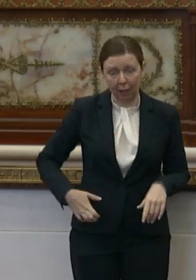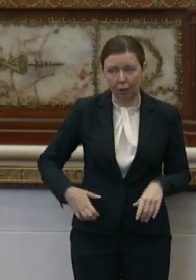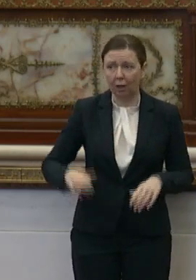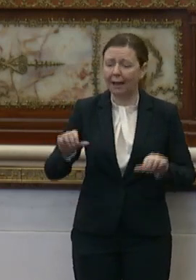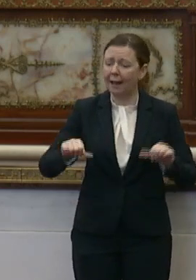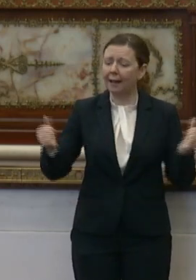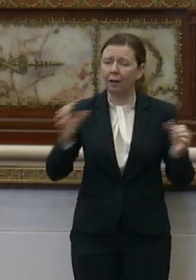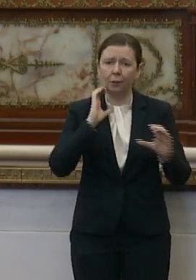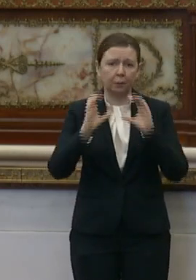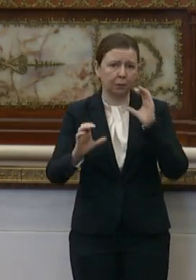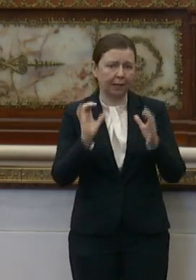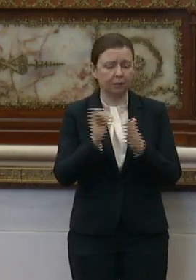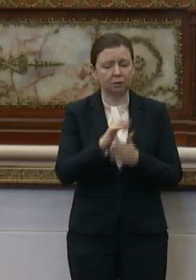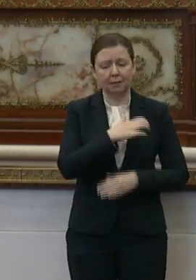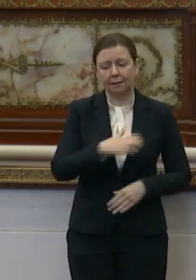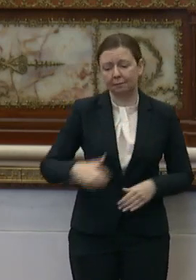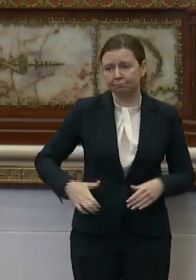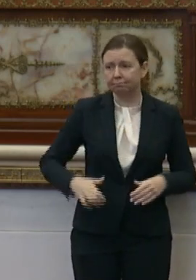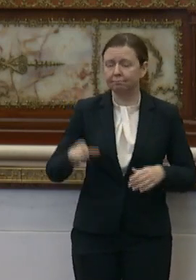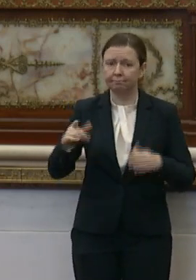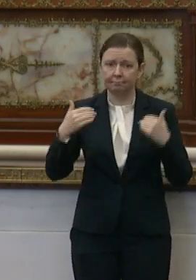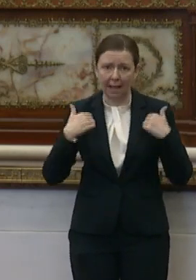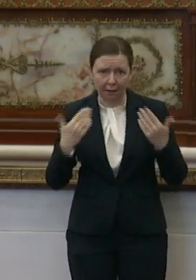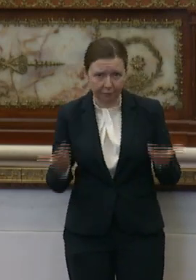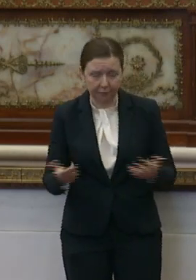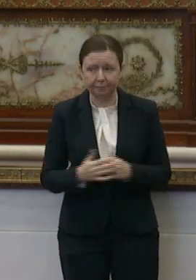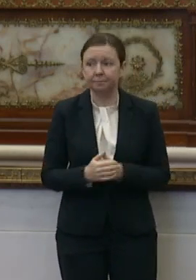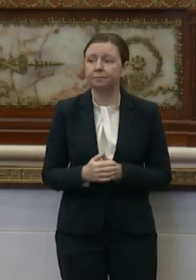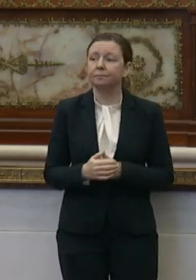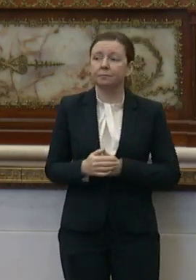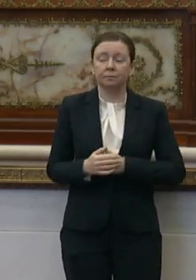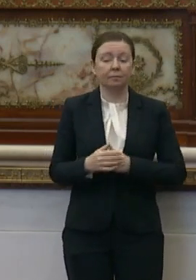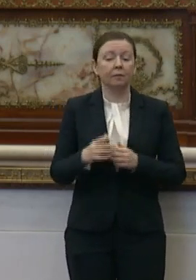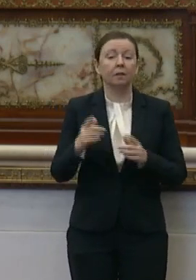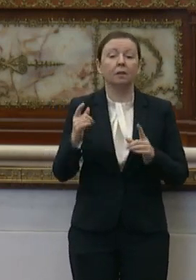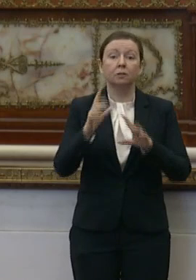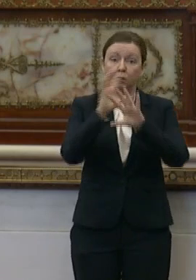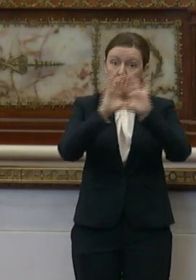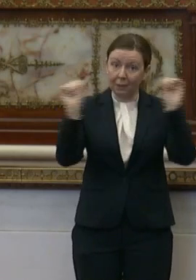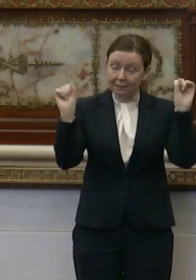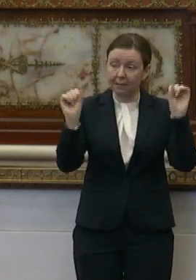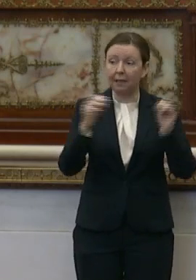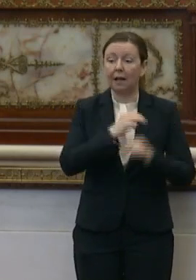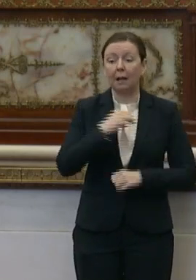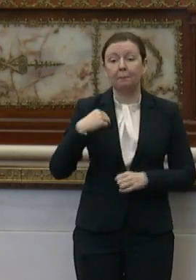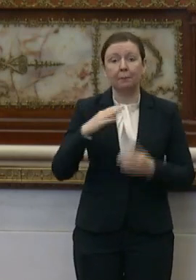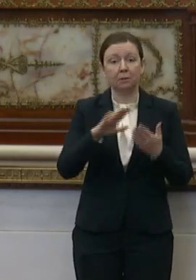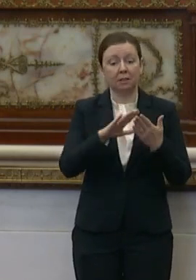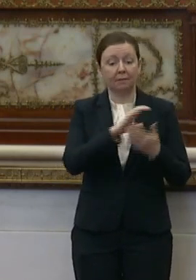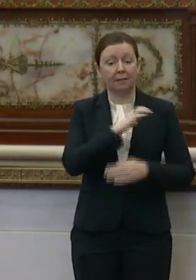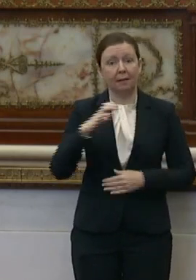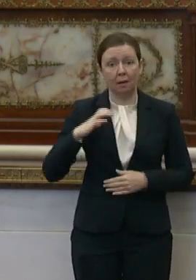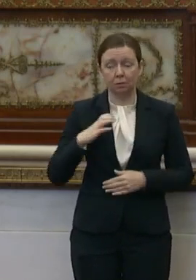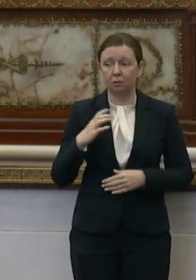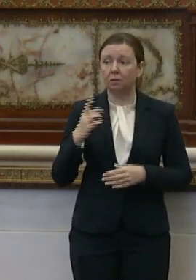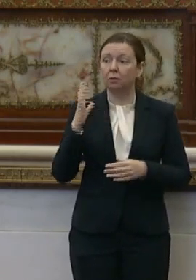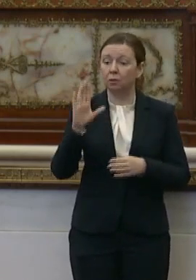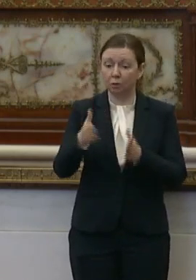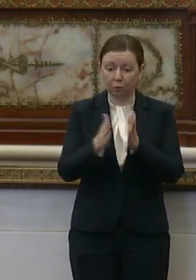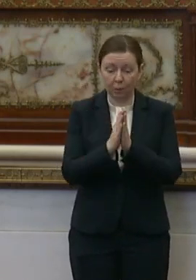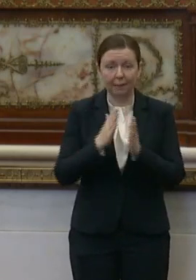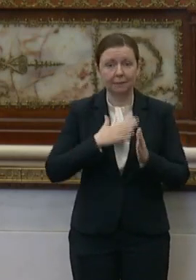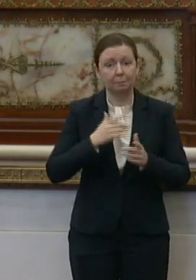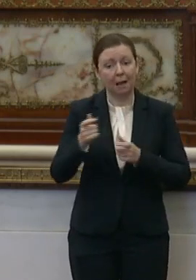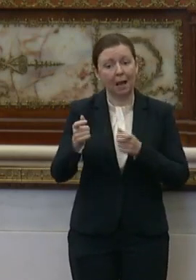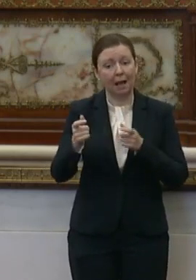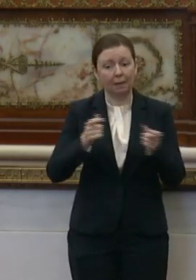other communications that he may have in his possession. To the president and members of the council of the city of Philadelphia, by your request, my